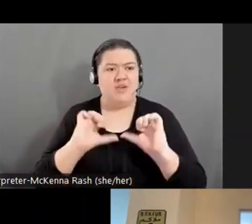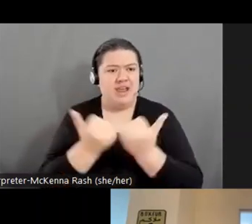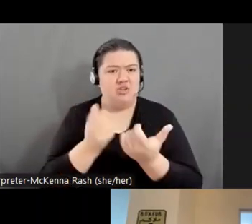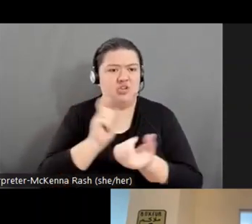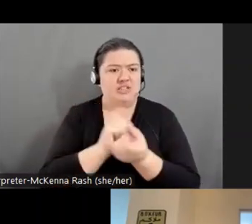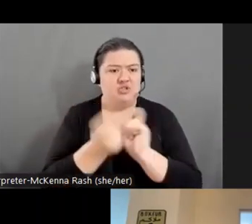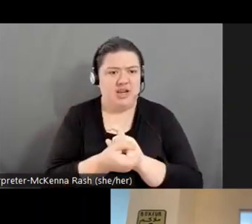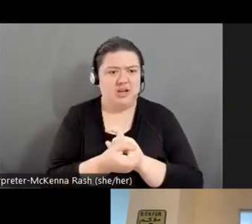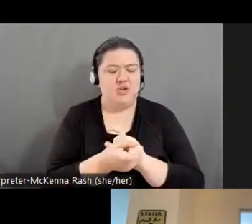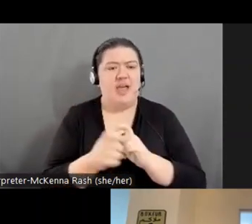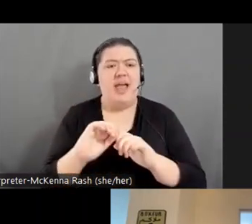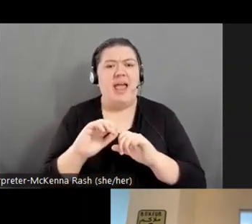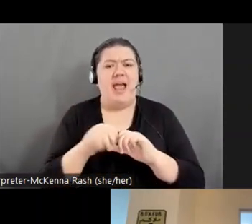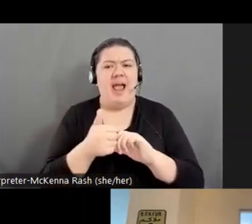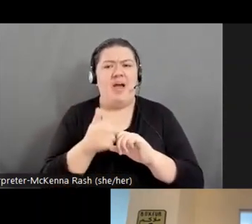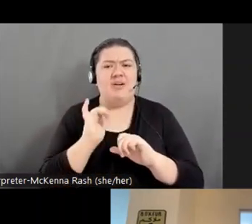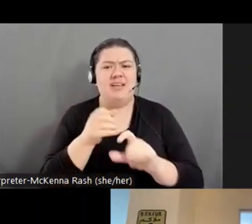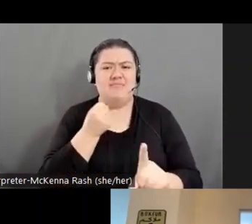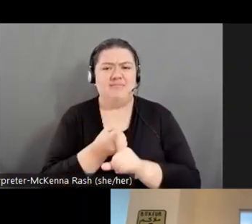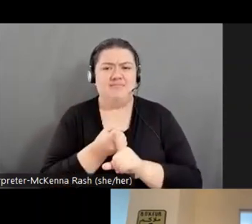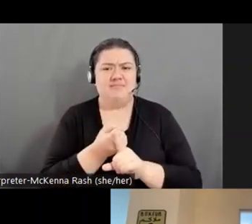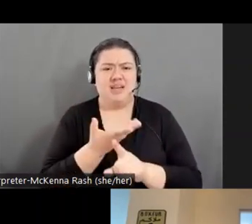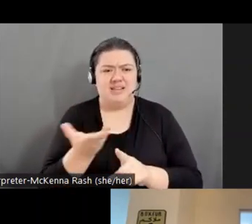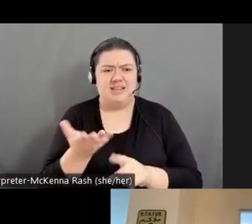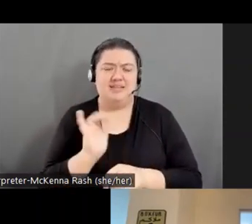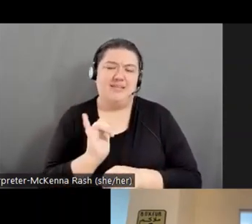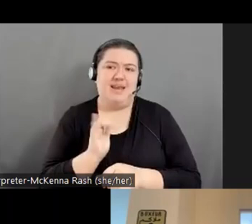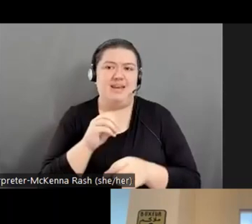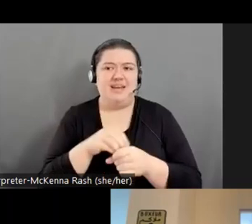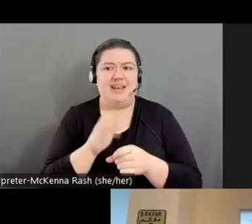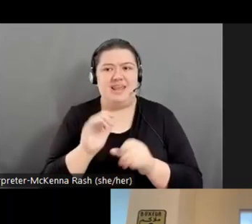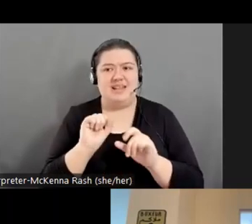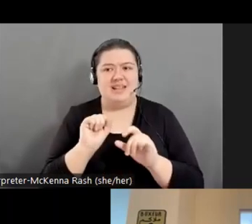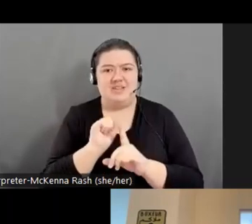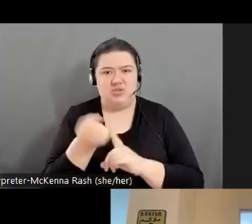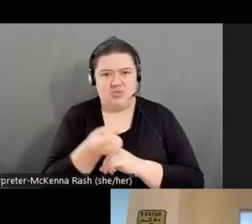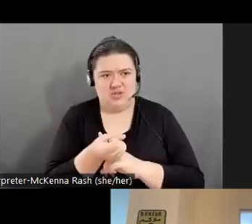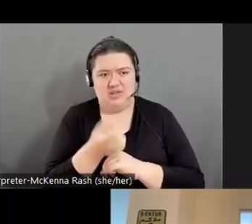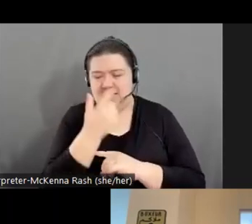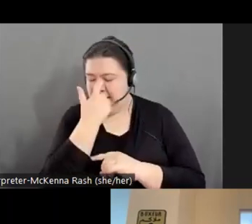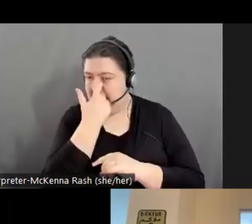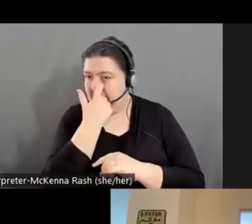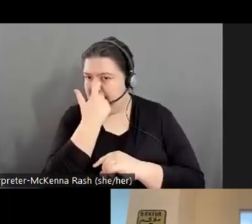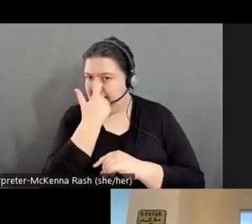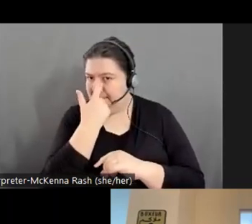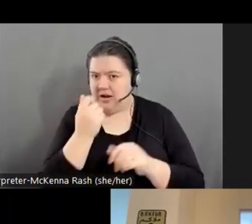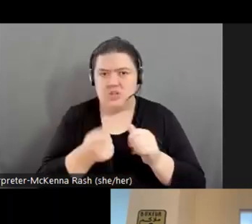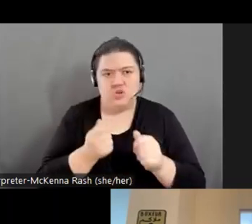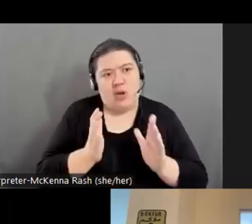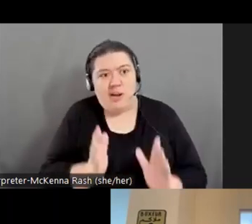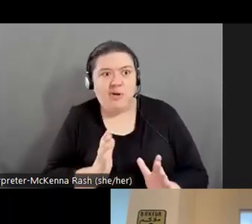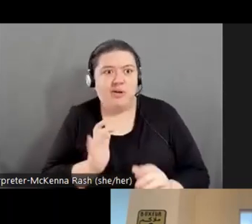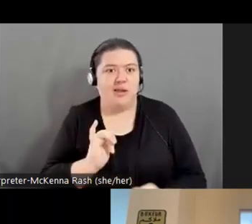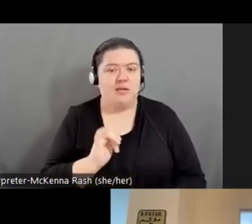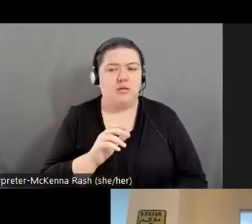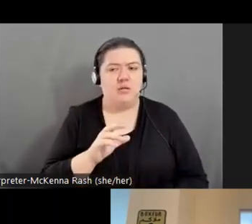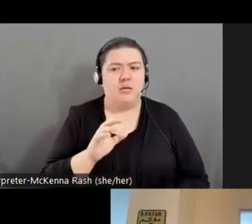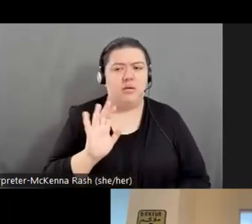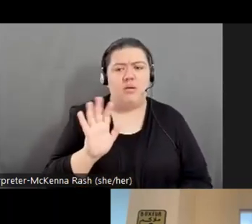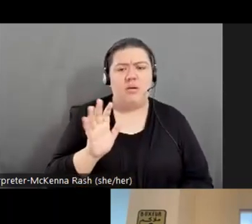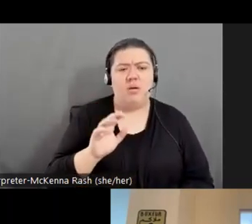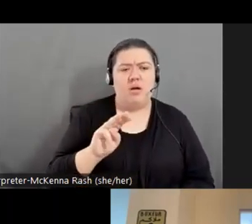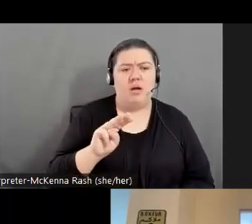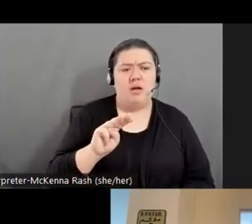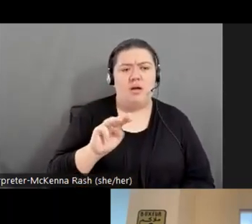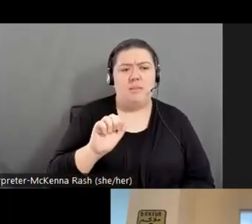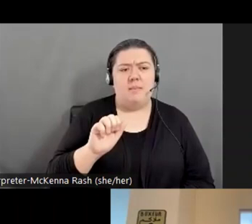changed. How does that impact things? Like, say in that circumstance, right? Drummer's like, "Oh no, Mahmoud's at blah blah blah